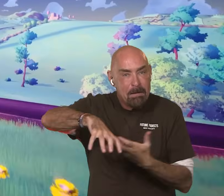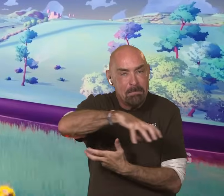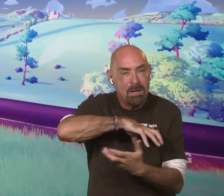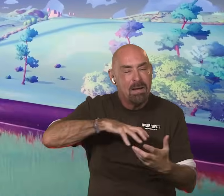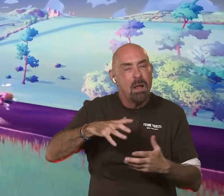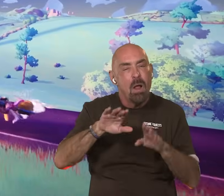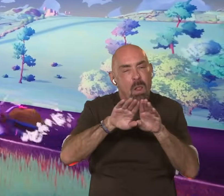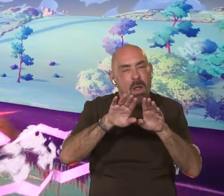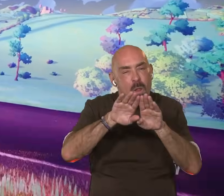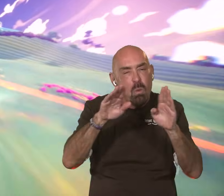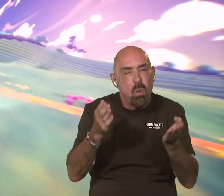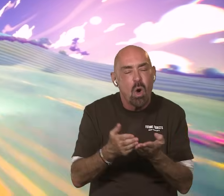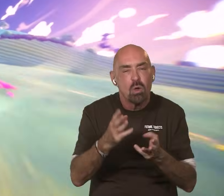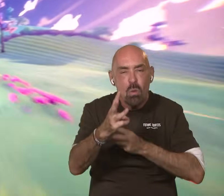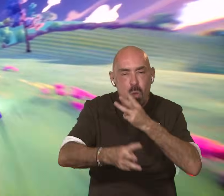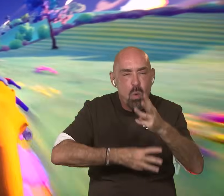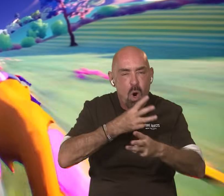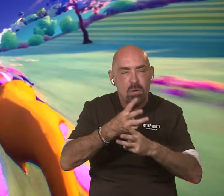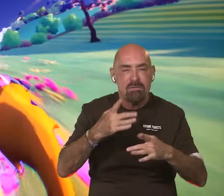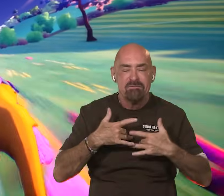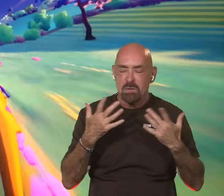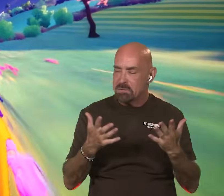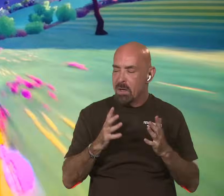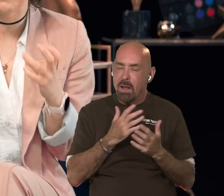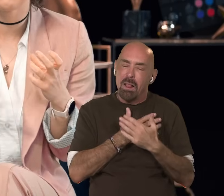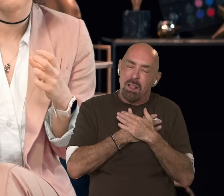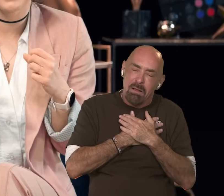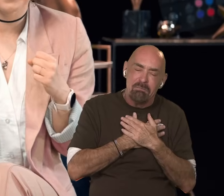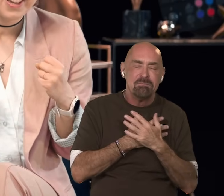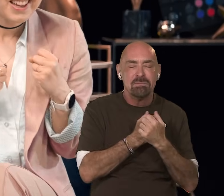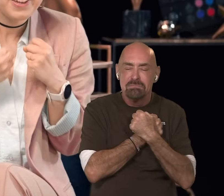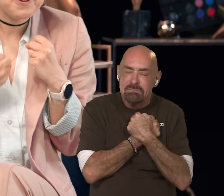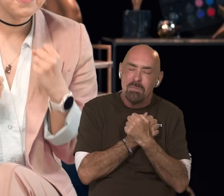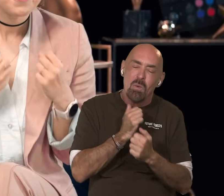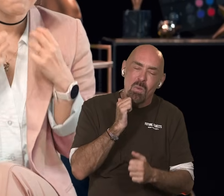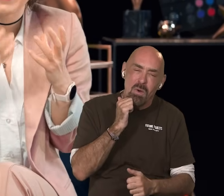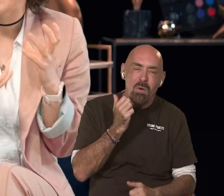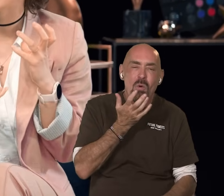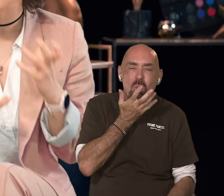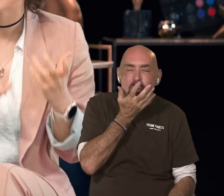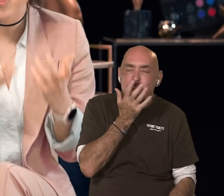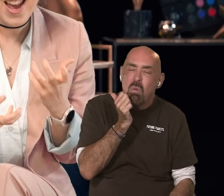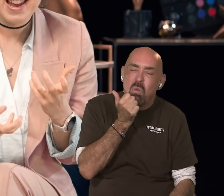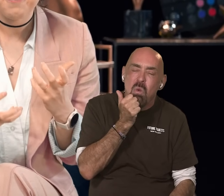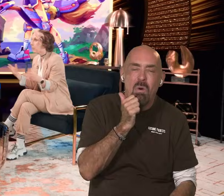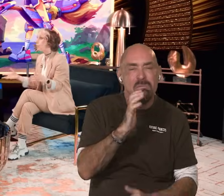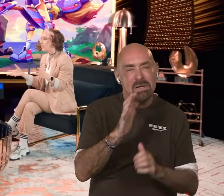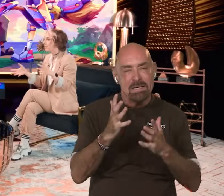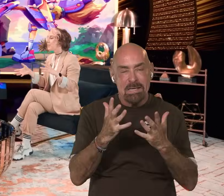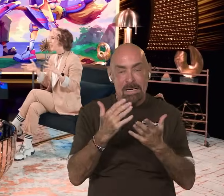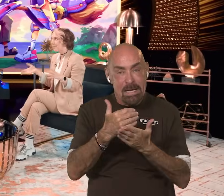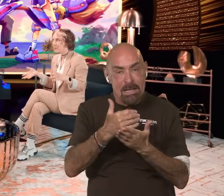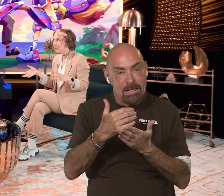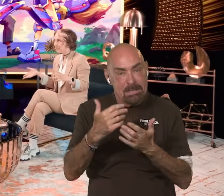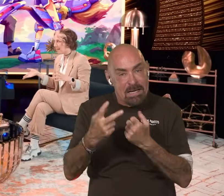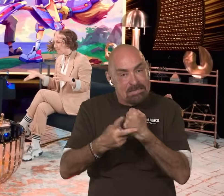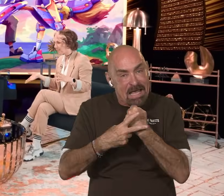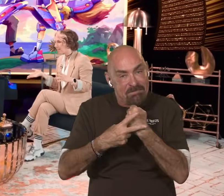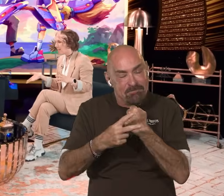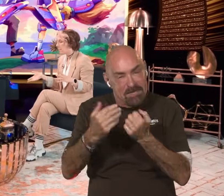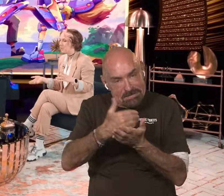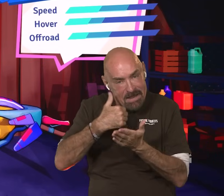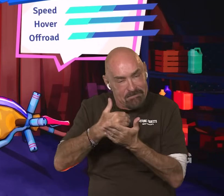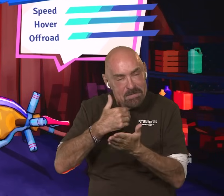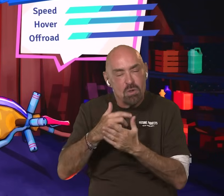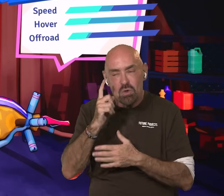love making worlds that feel warm and lived in and loved, where people feel, you know, relaxed and safe. But also, if you want to amp